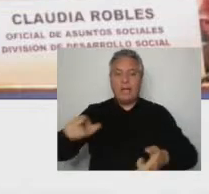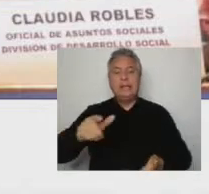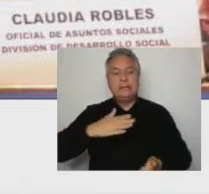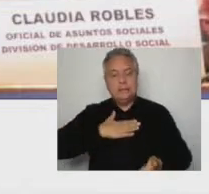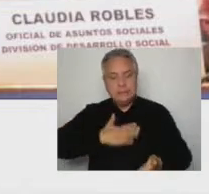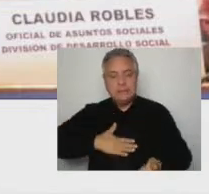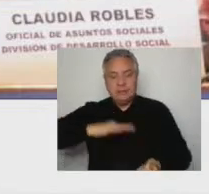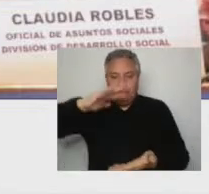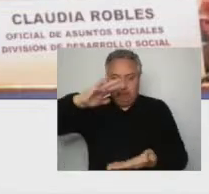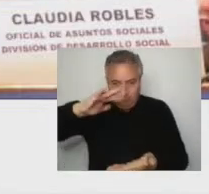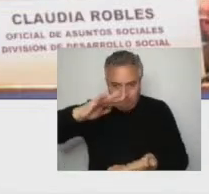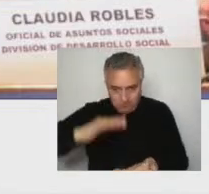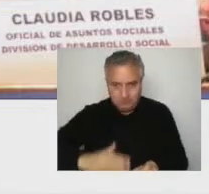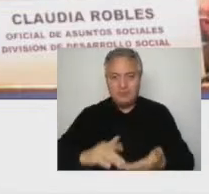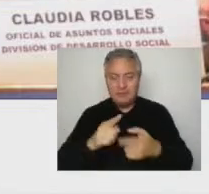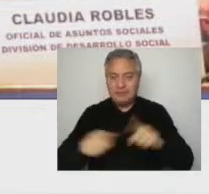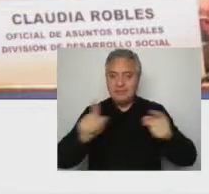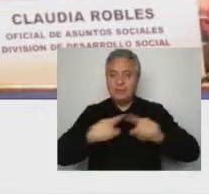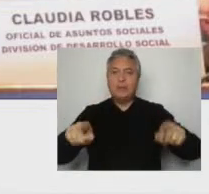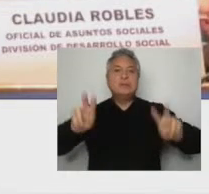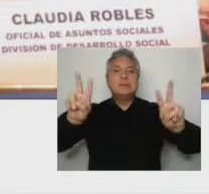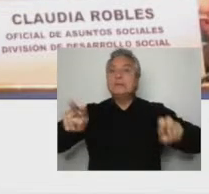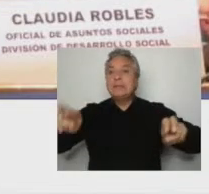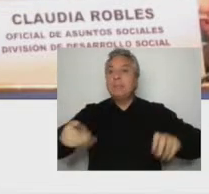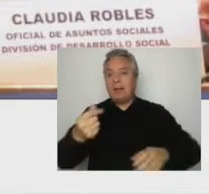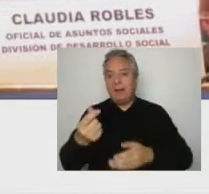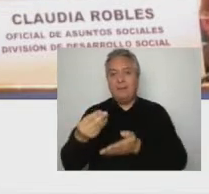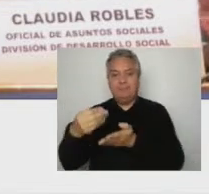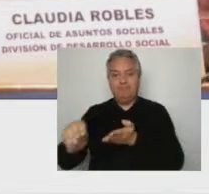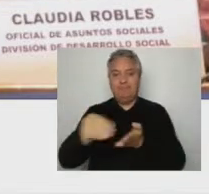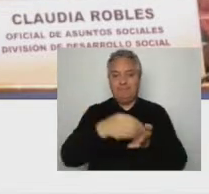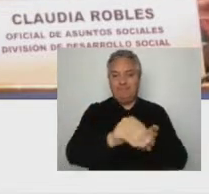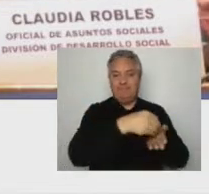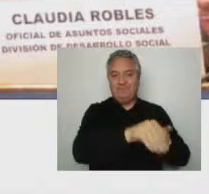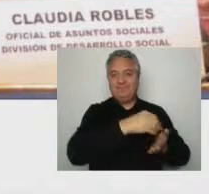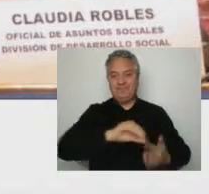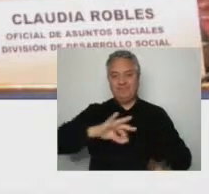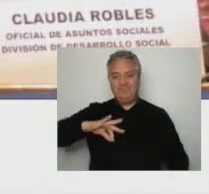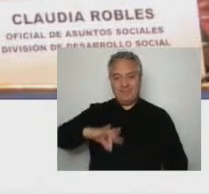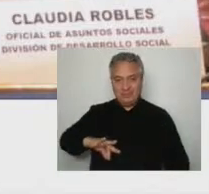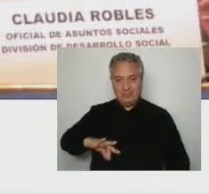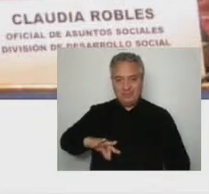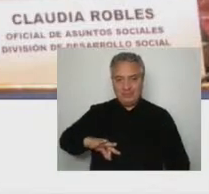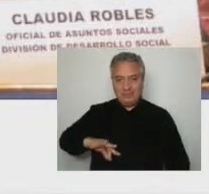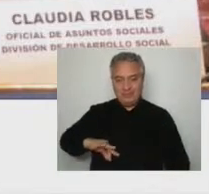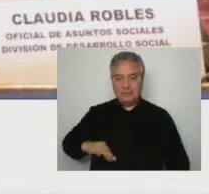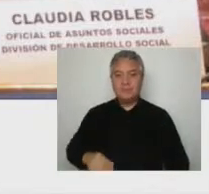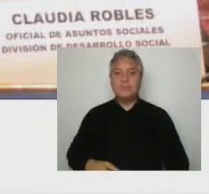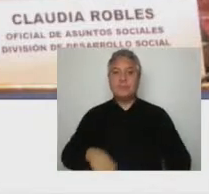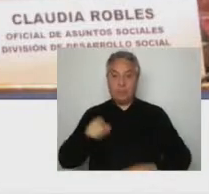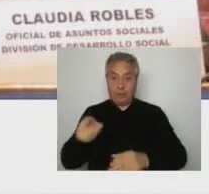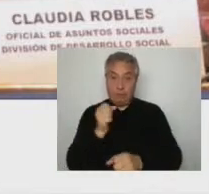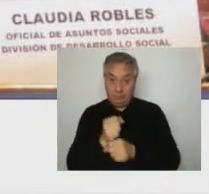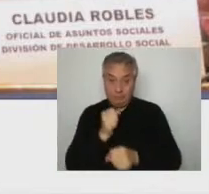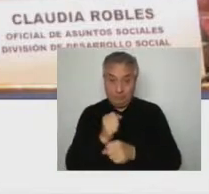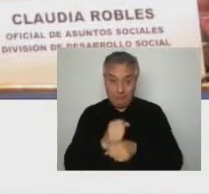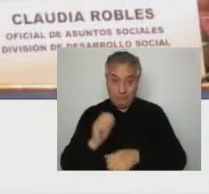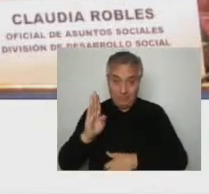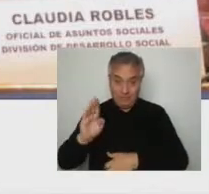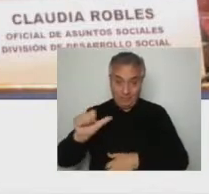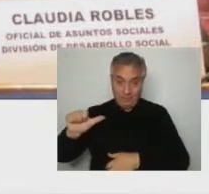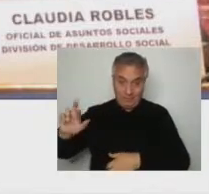pension reforms that make it possible to reduce social inequalities in the region. Now, based on the work of